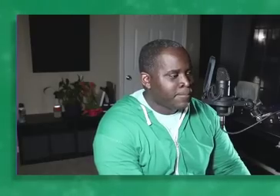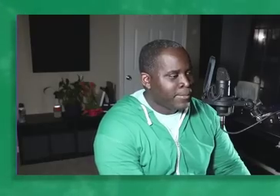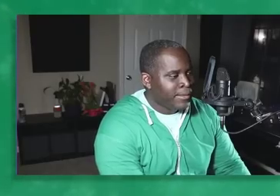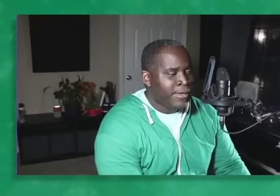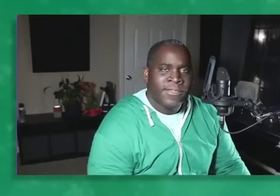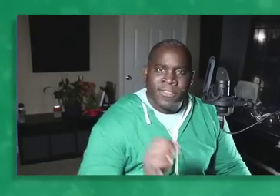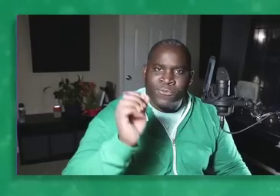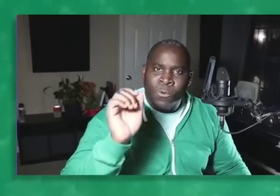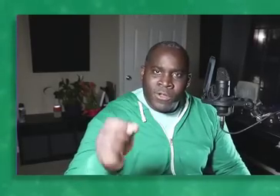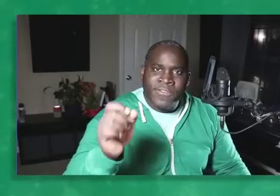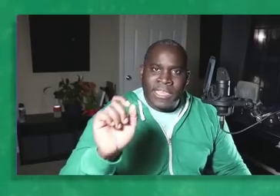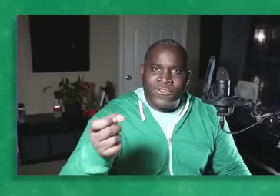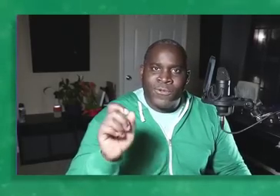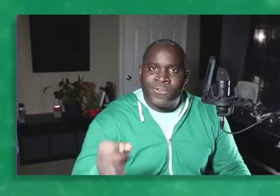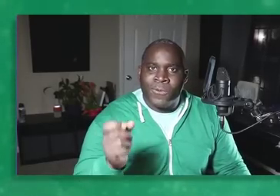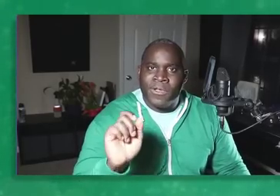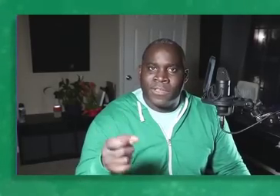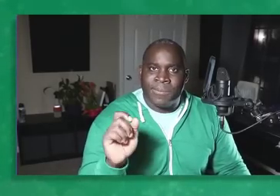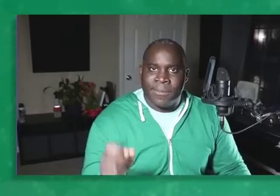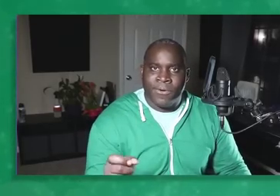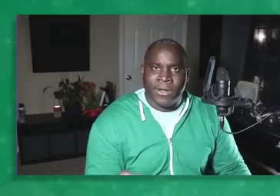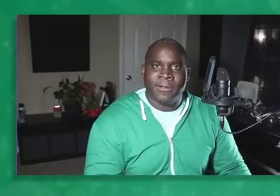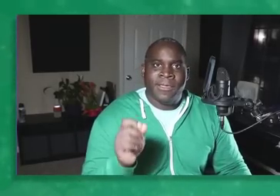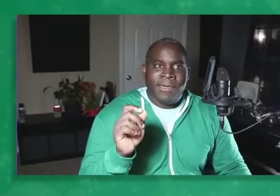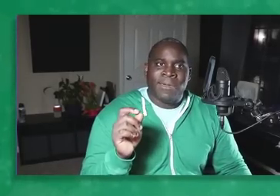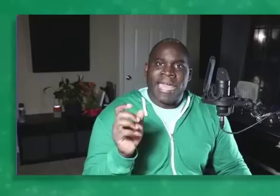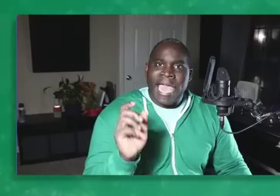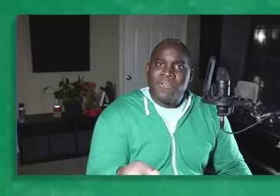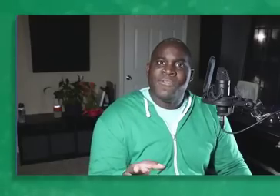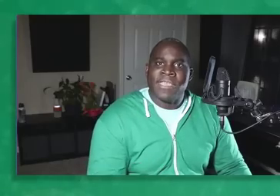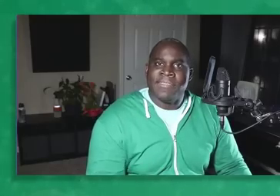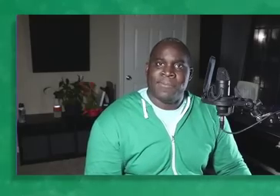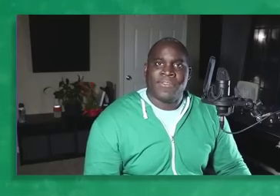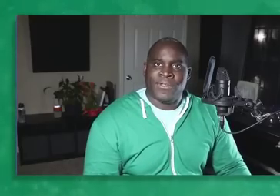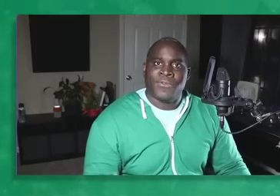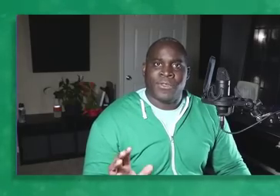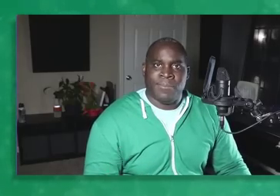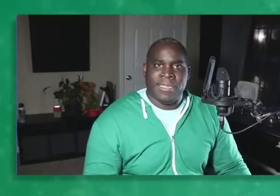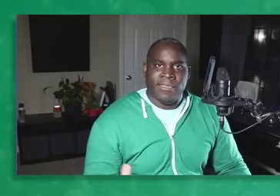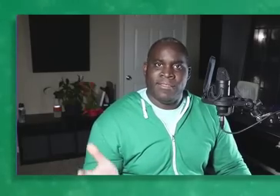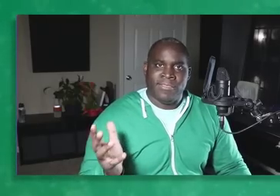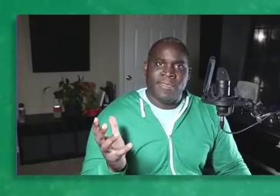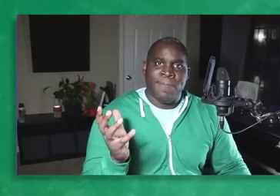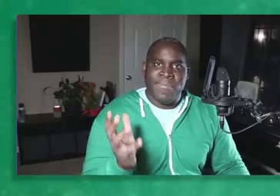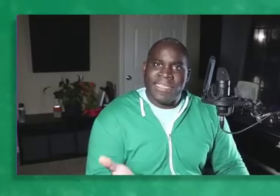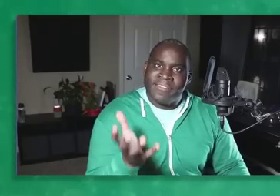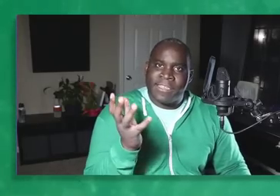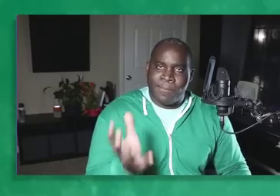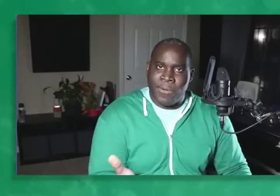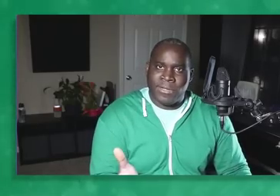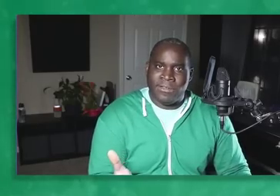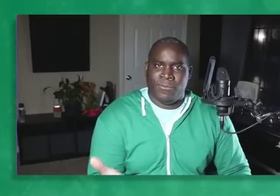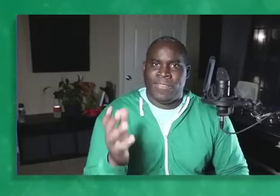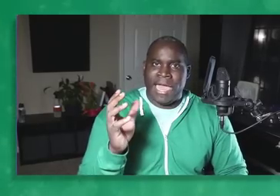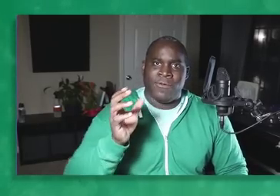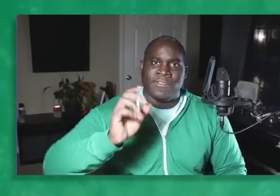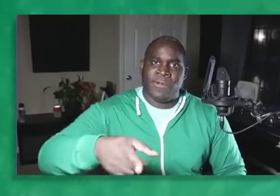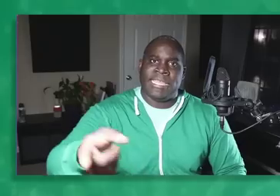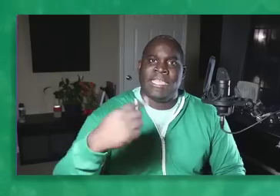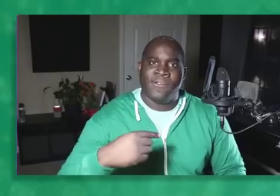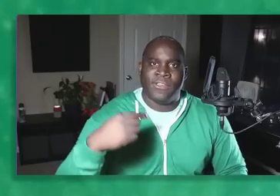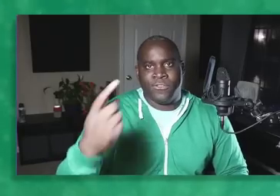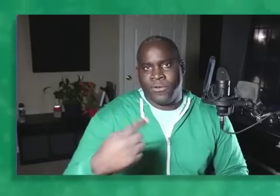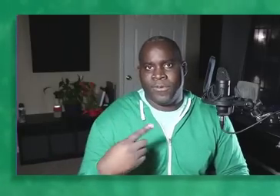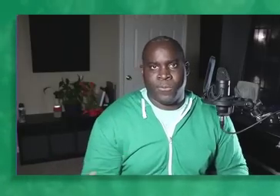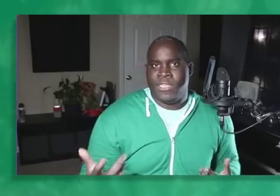words, the words that you choose are always going to be important, but how you say them is also going to be the biggest component with how